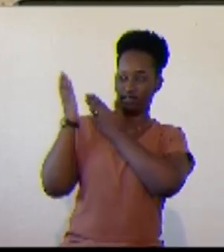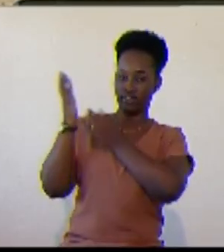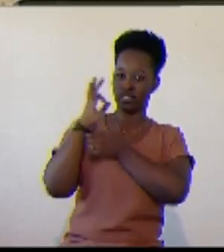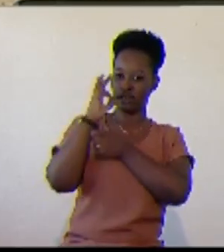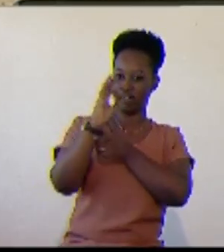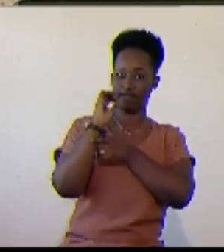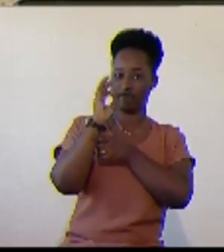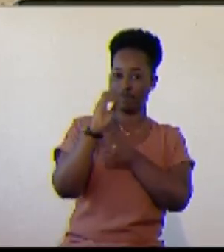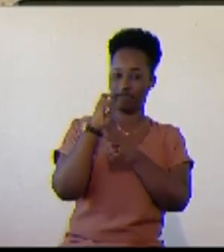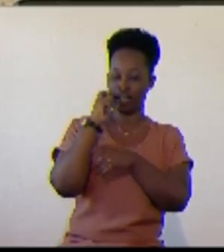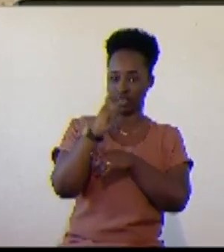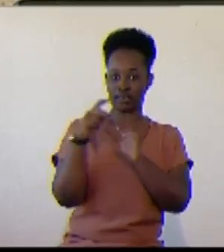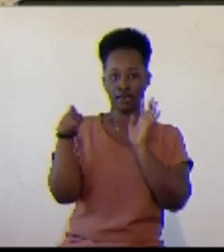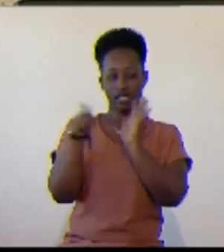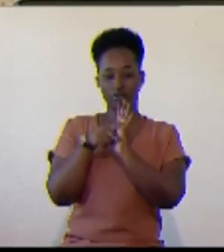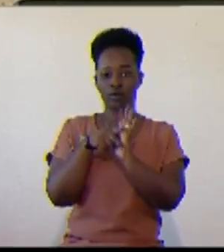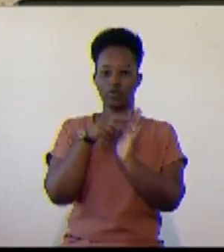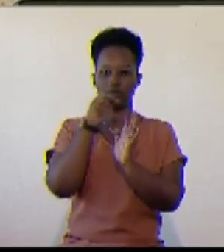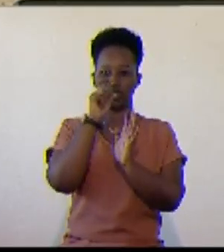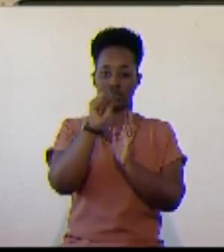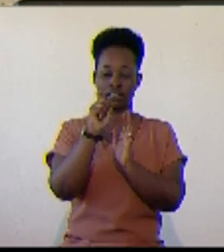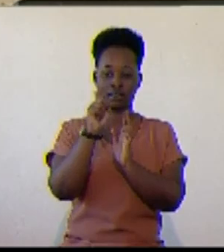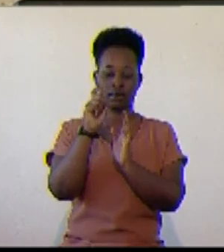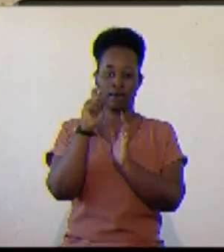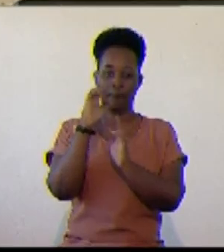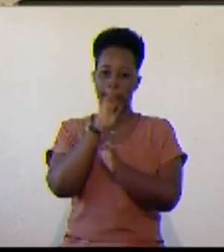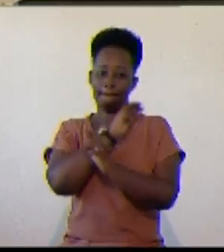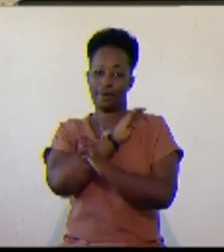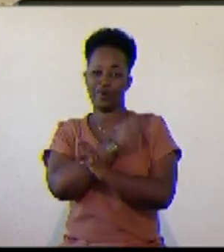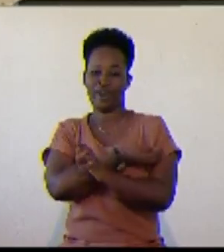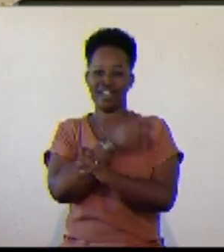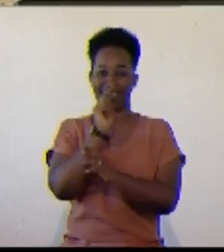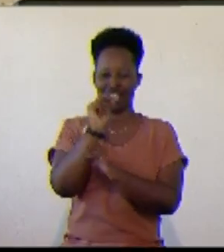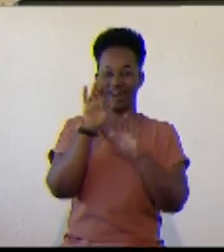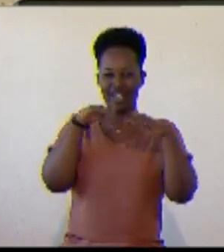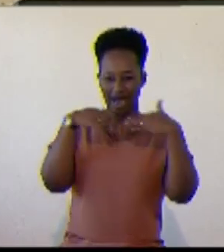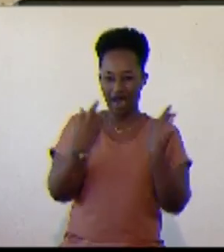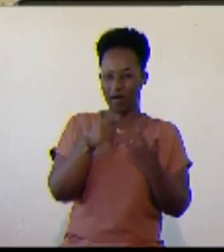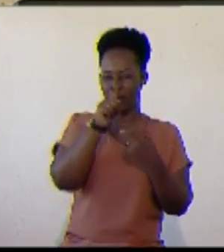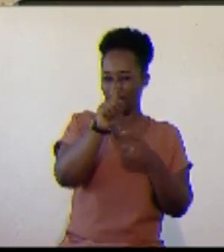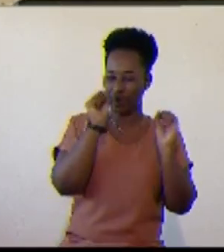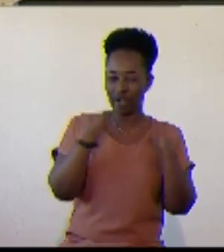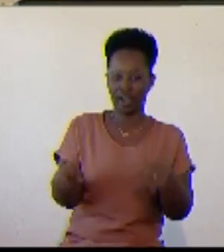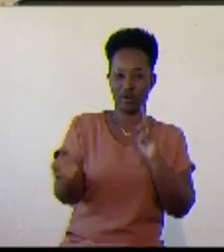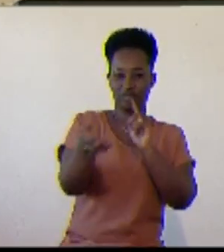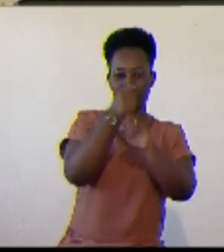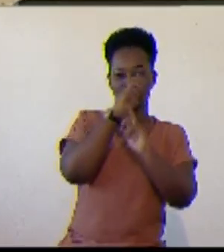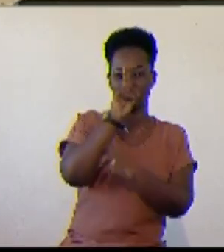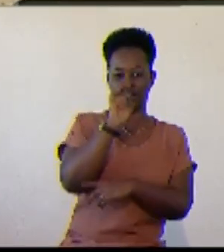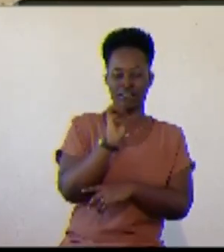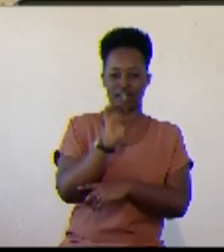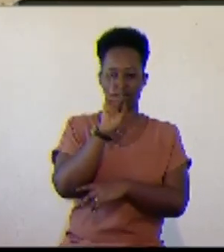x power n, how can we obtain a derivative of this